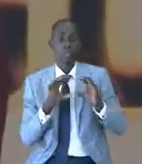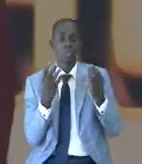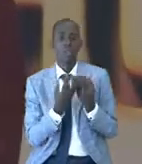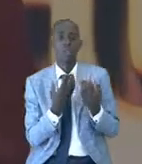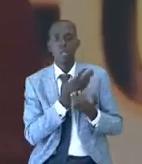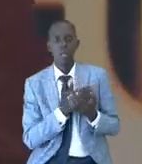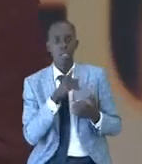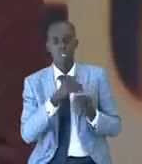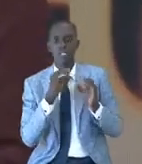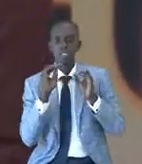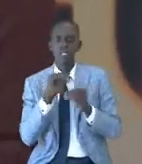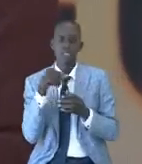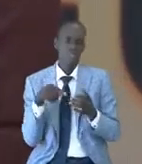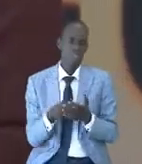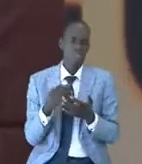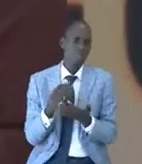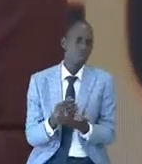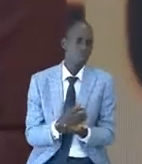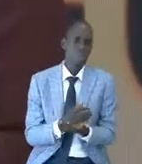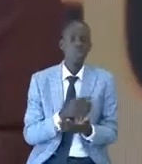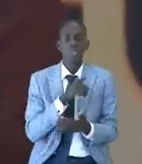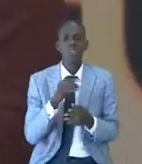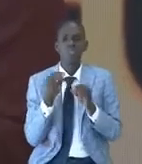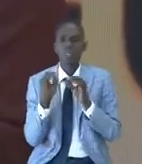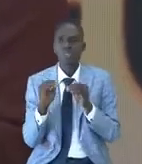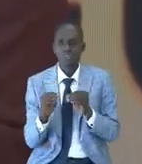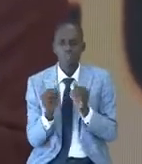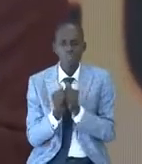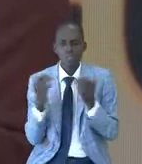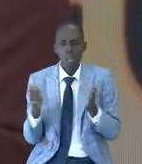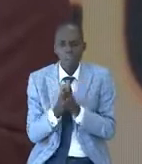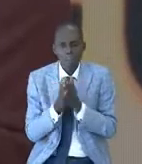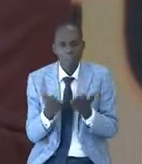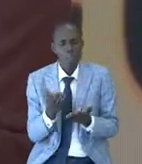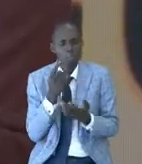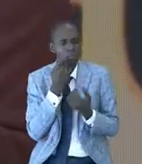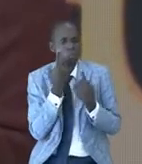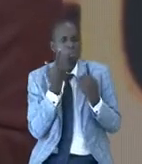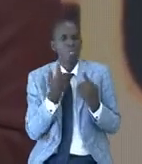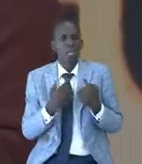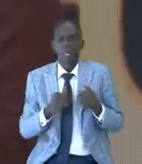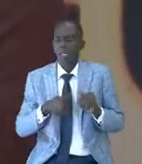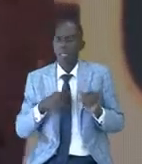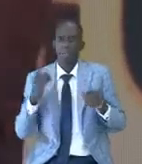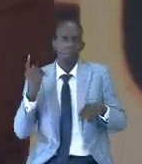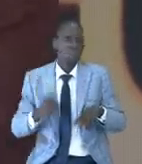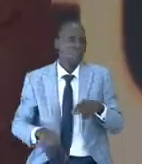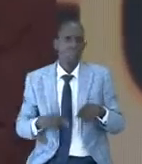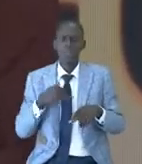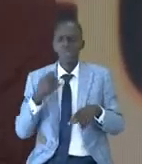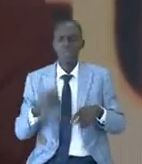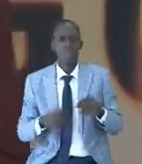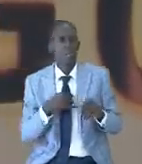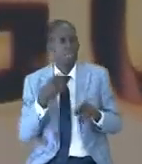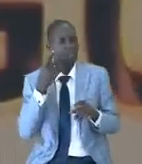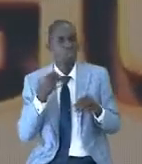on this subject, he even teaches without notes, and he amazes me the way he even talks